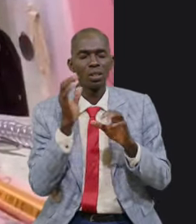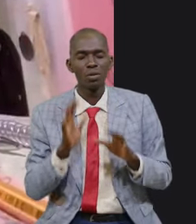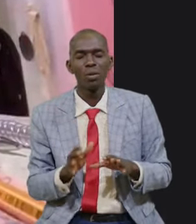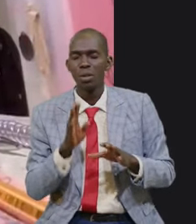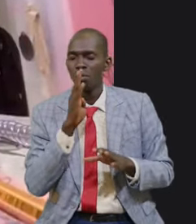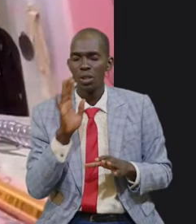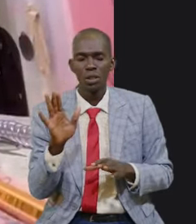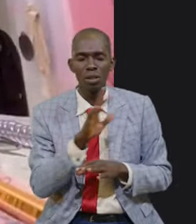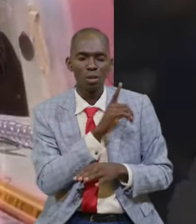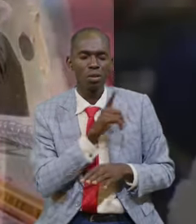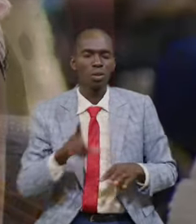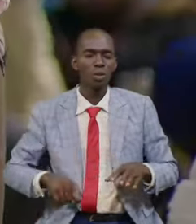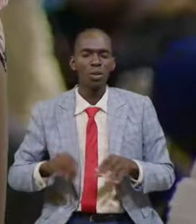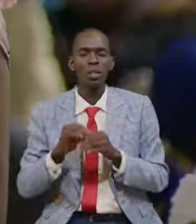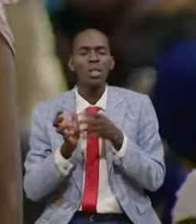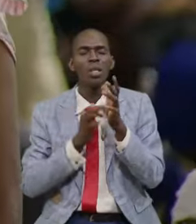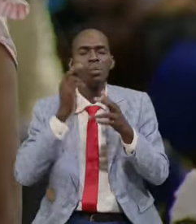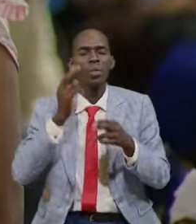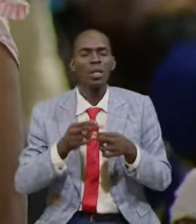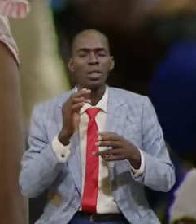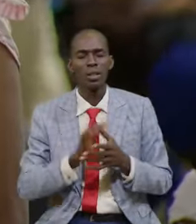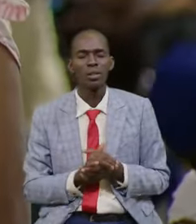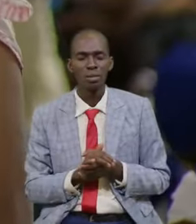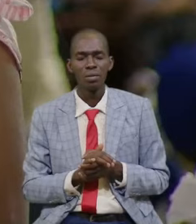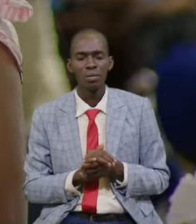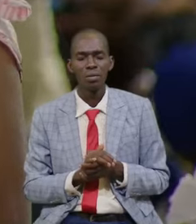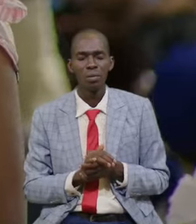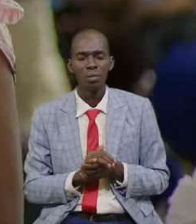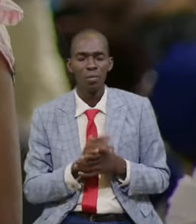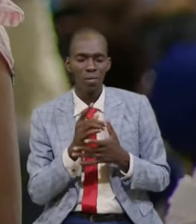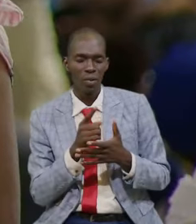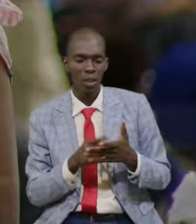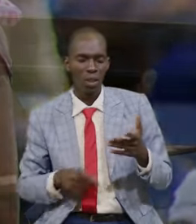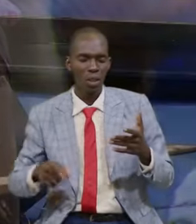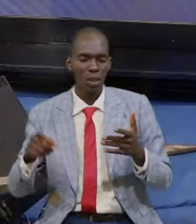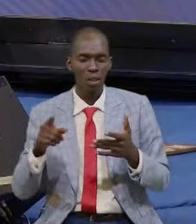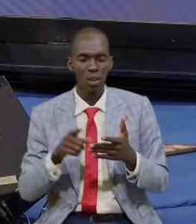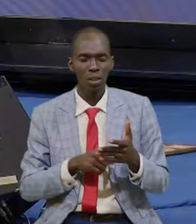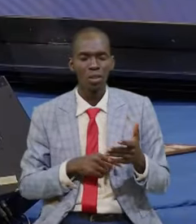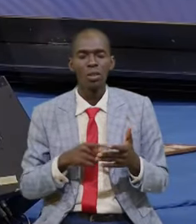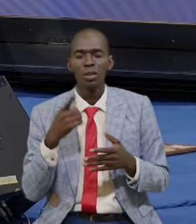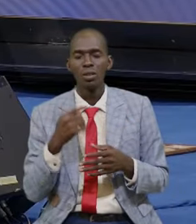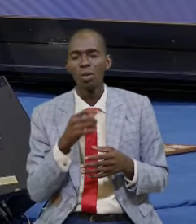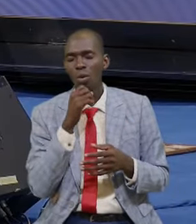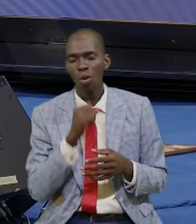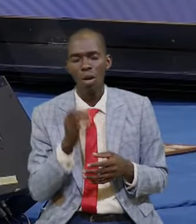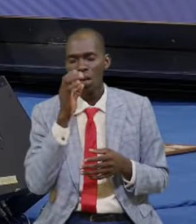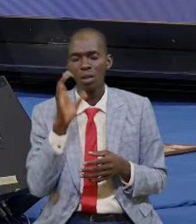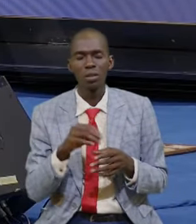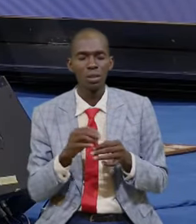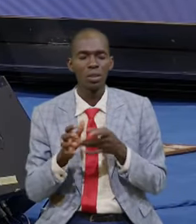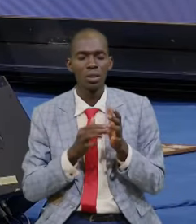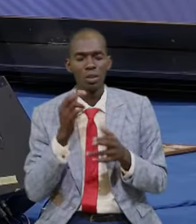in Jesus' name. Cancel the old curse. Cancel